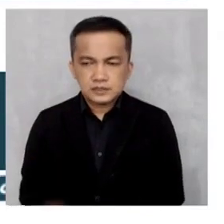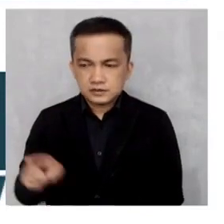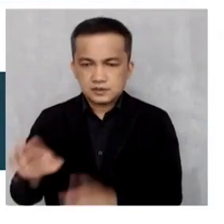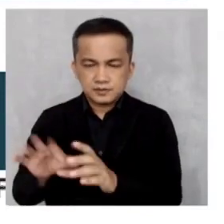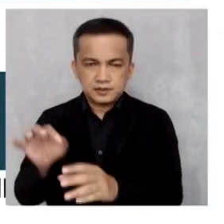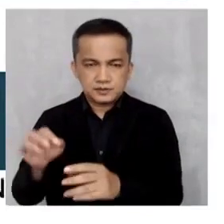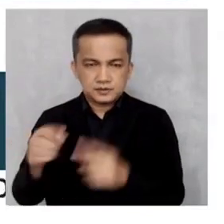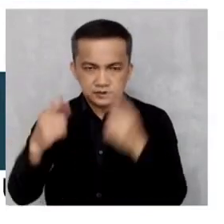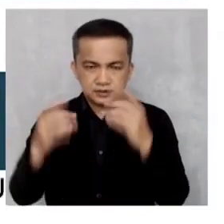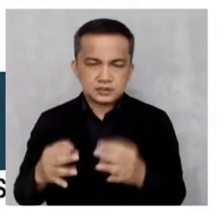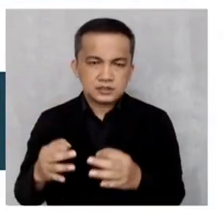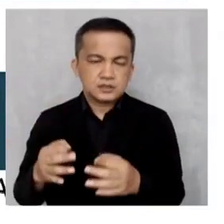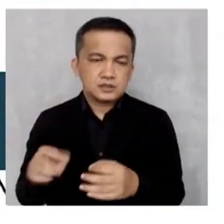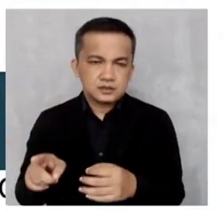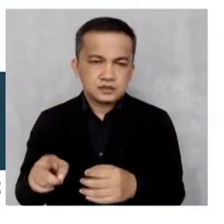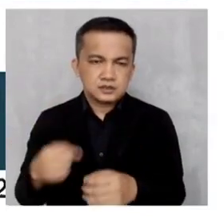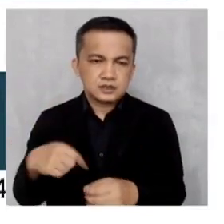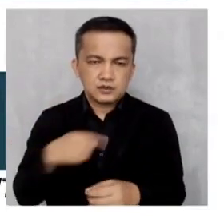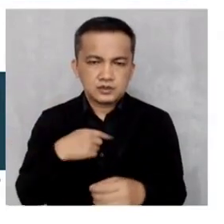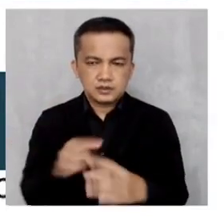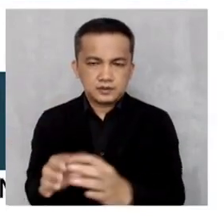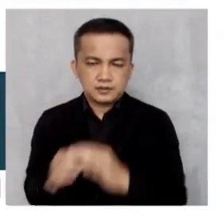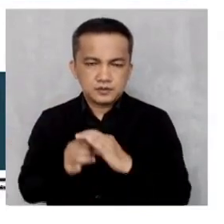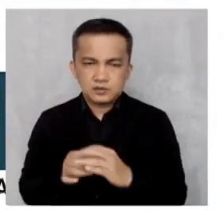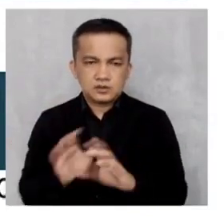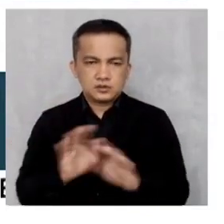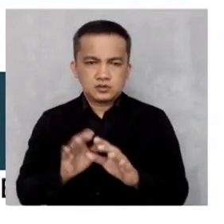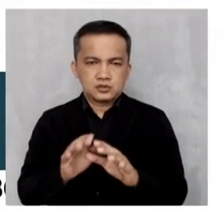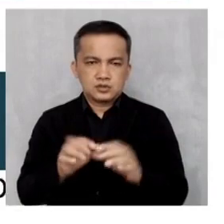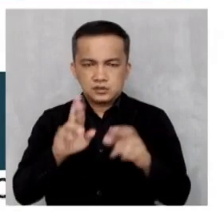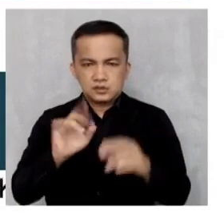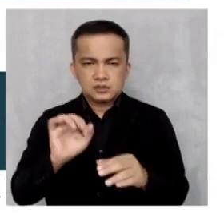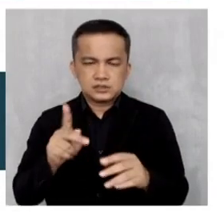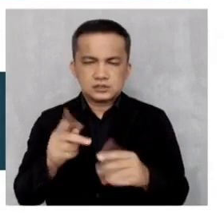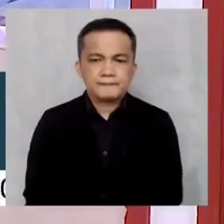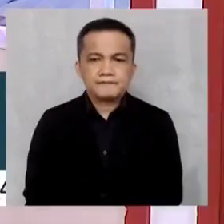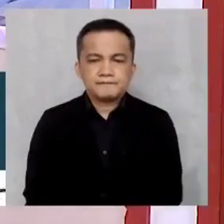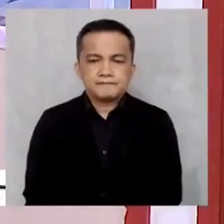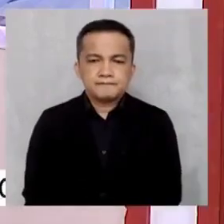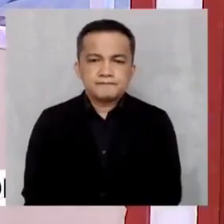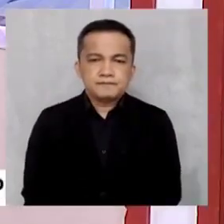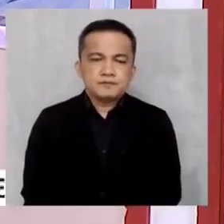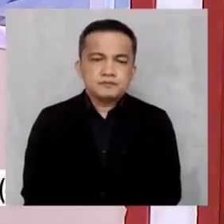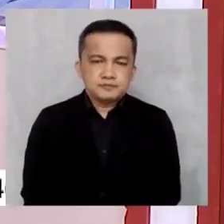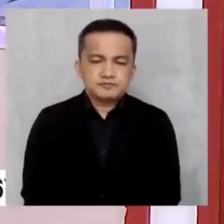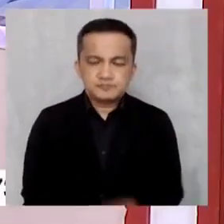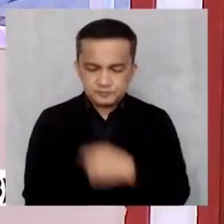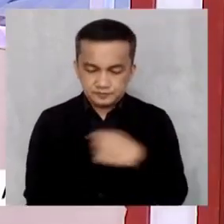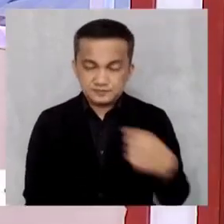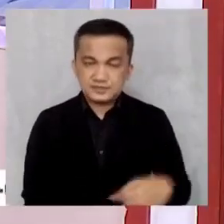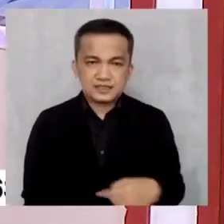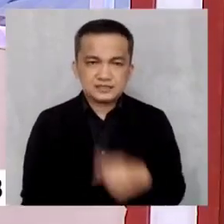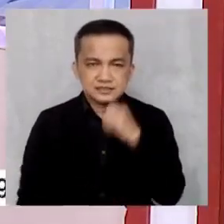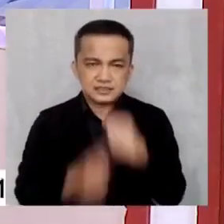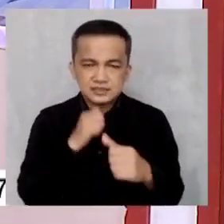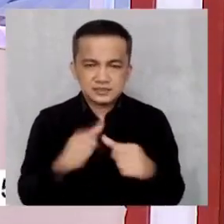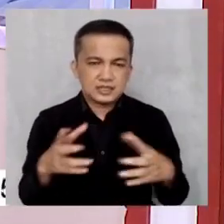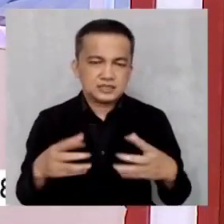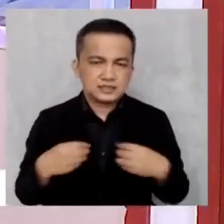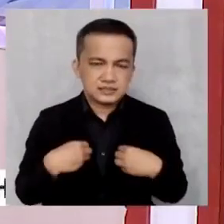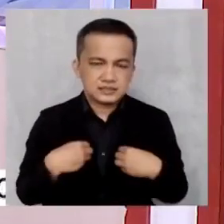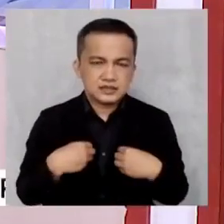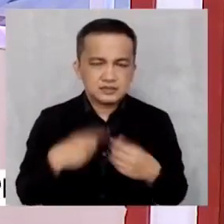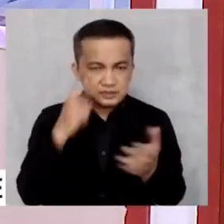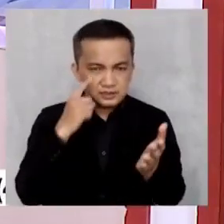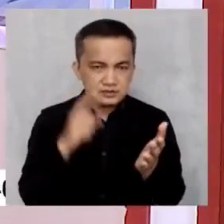which is in our favor. Do not risk it anymore. China still refusing to accept or recognize